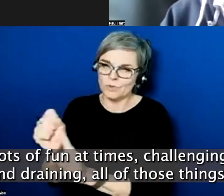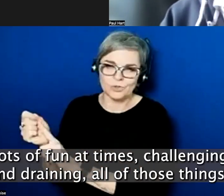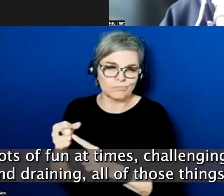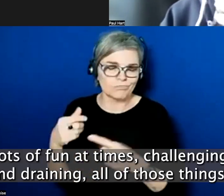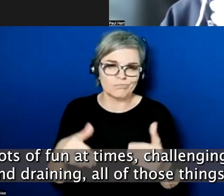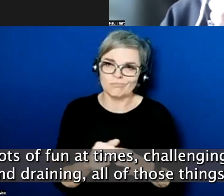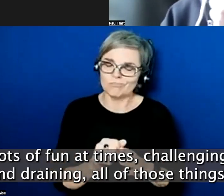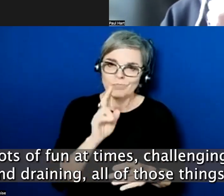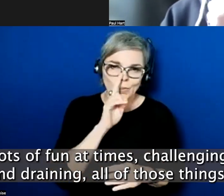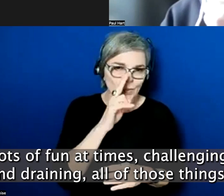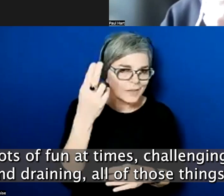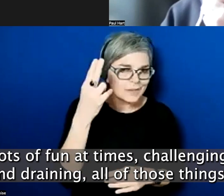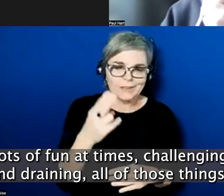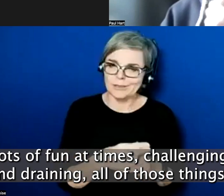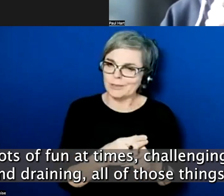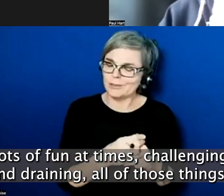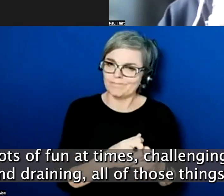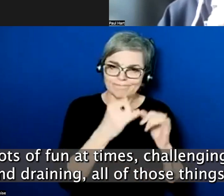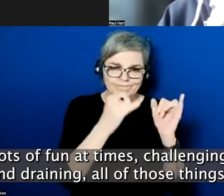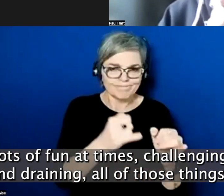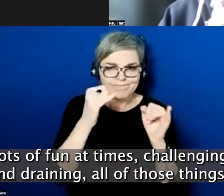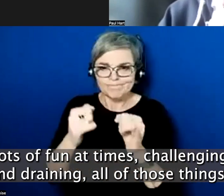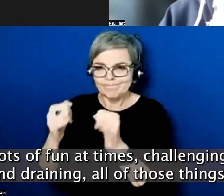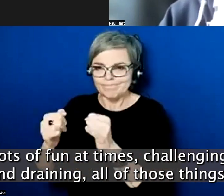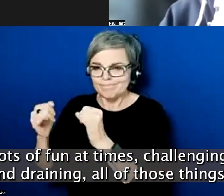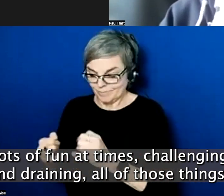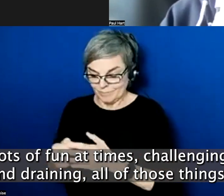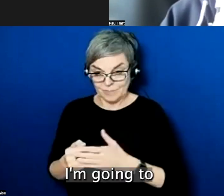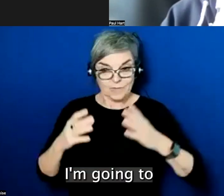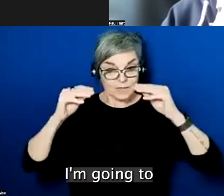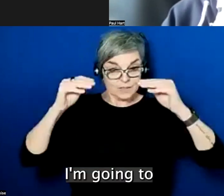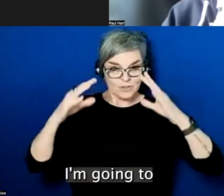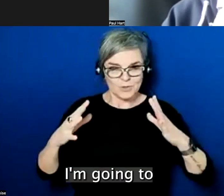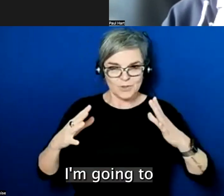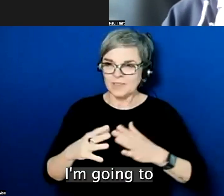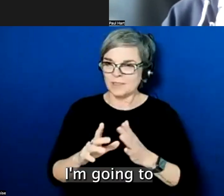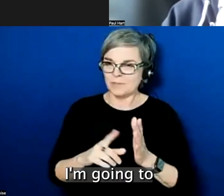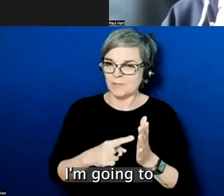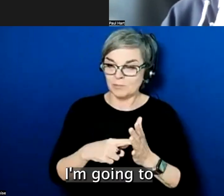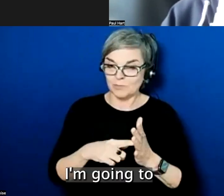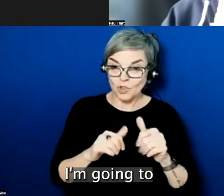at times, challenging and draining, all of those things.